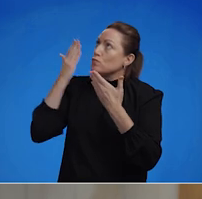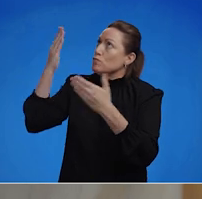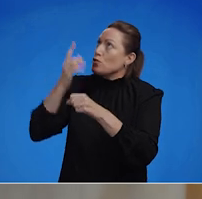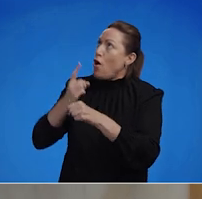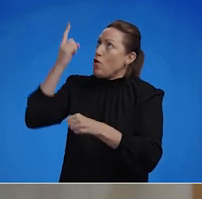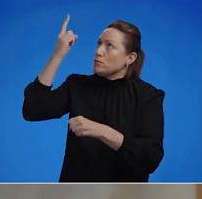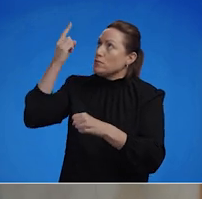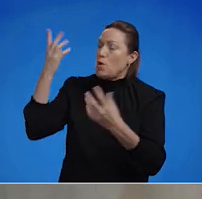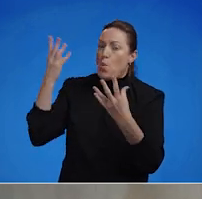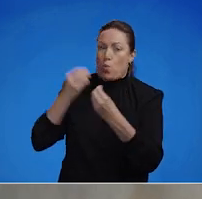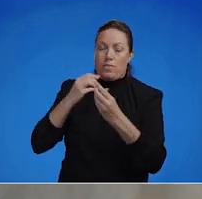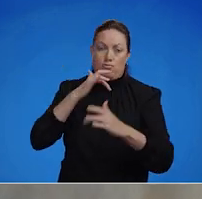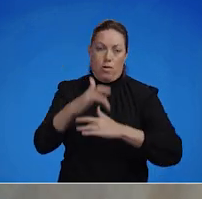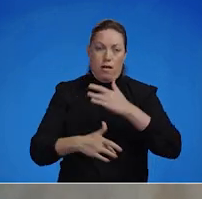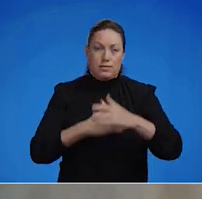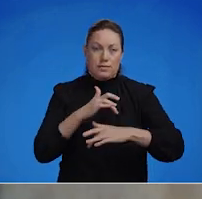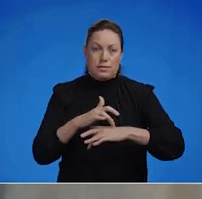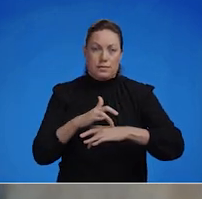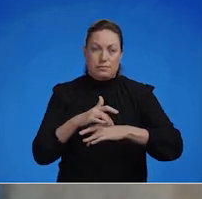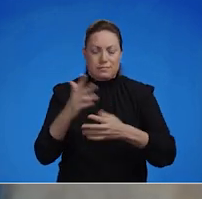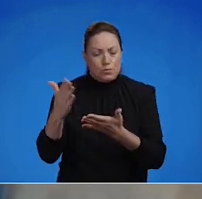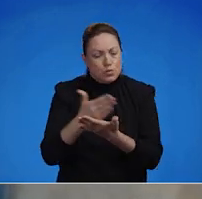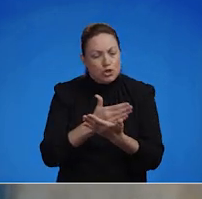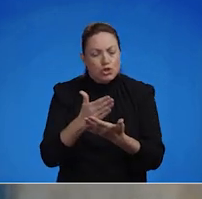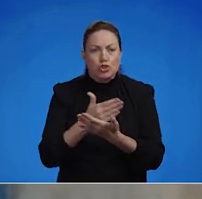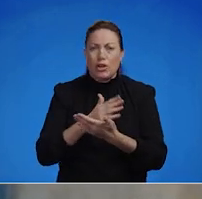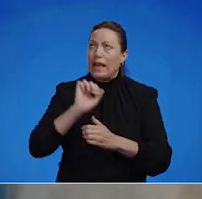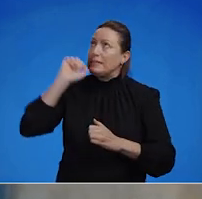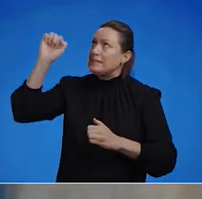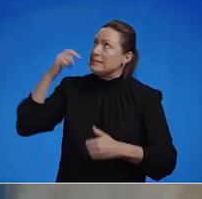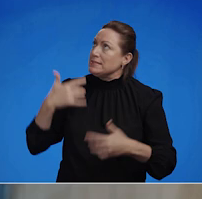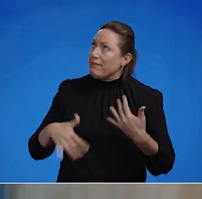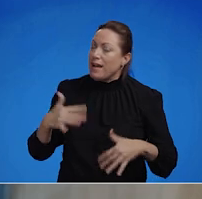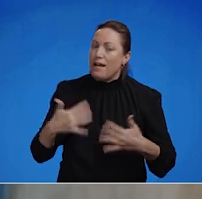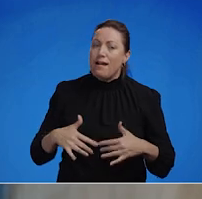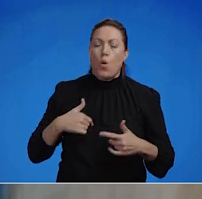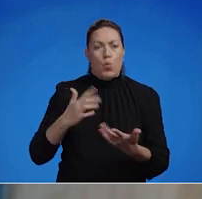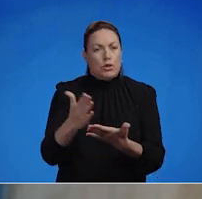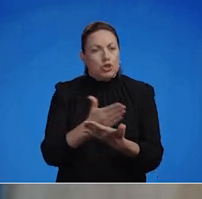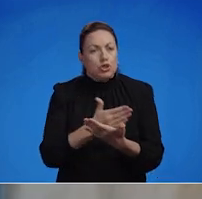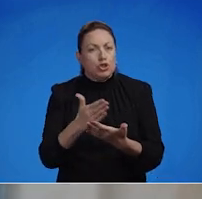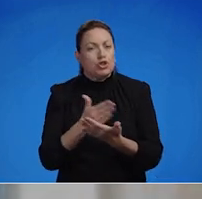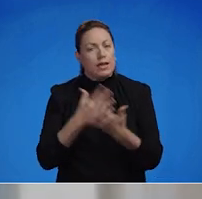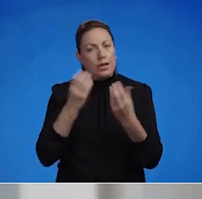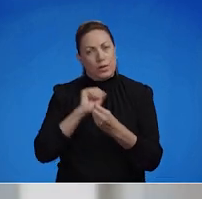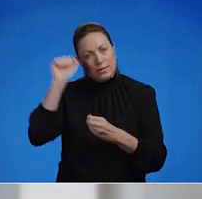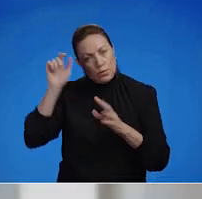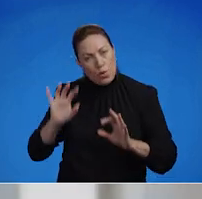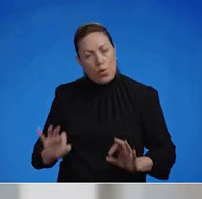Christ, sharing his sufferings so as to share in his glory.